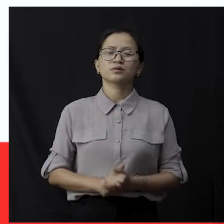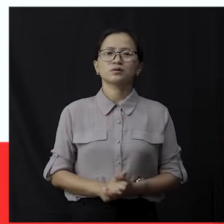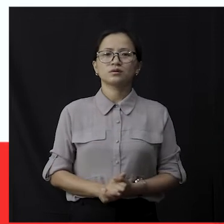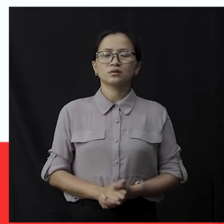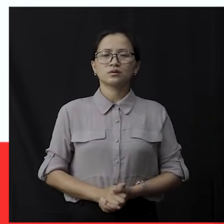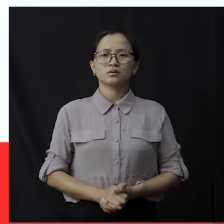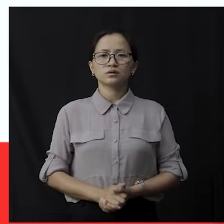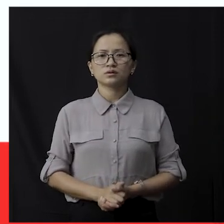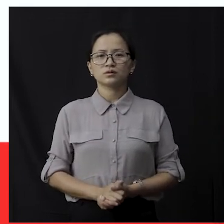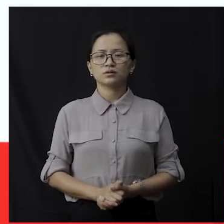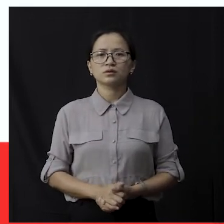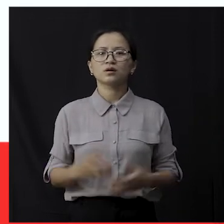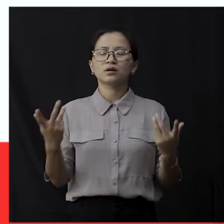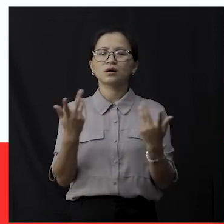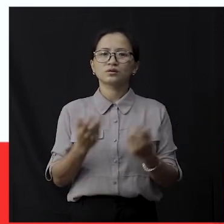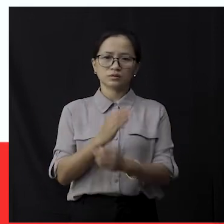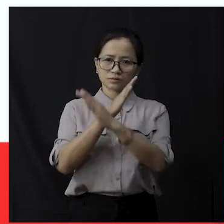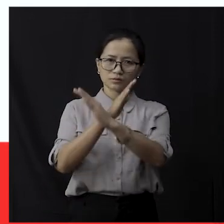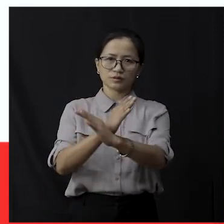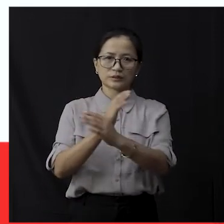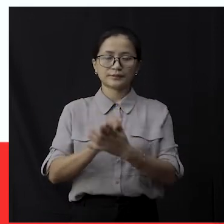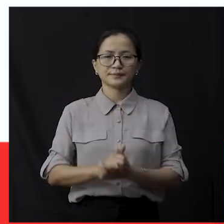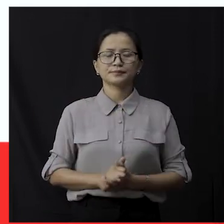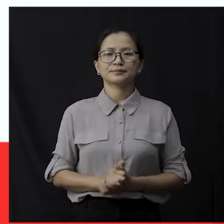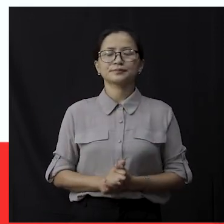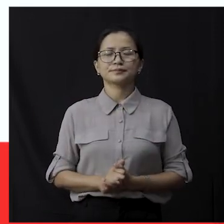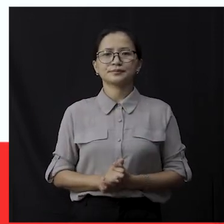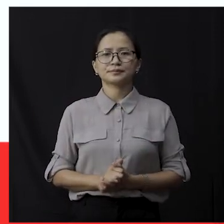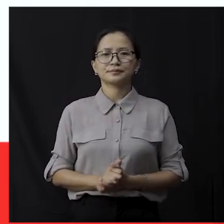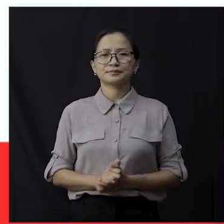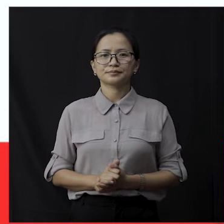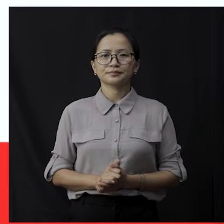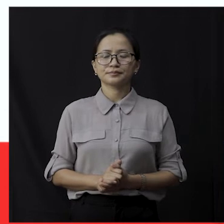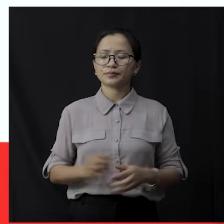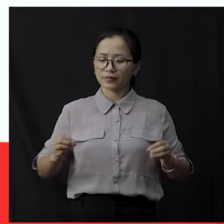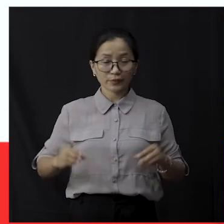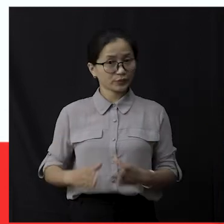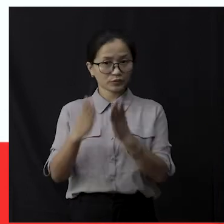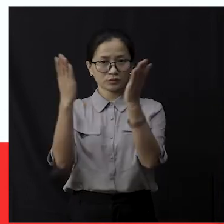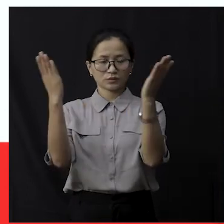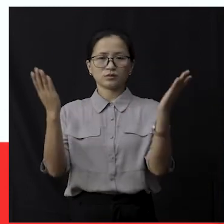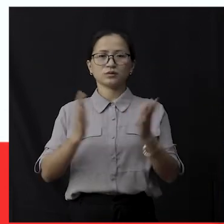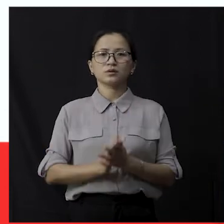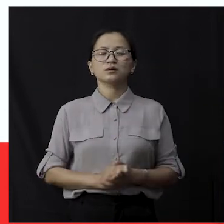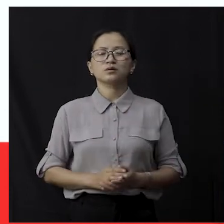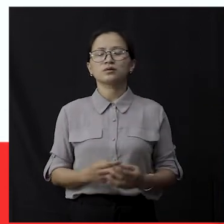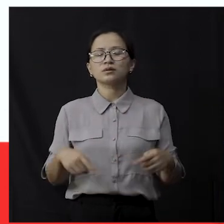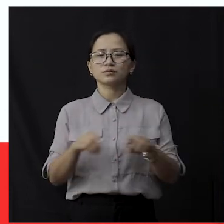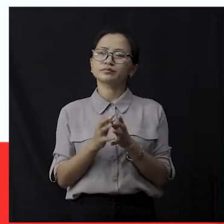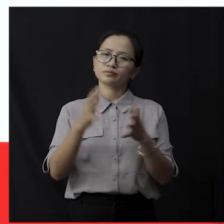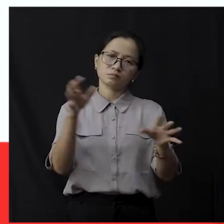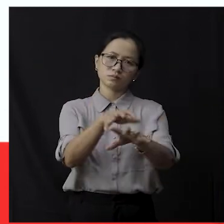importance and how to protect the, uh, the trees and wild